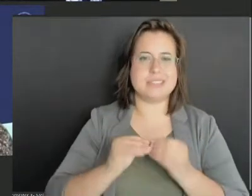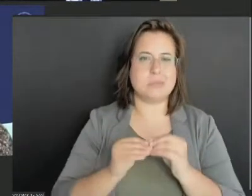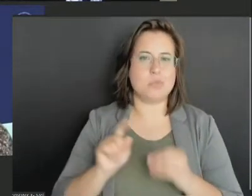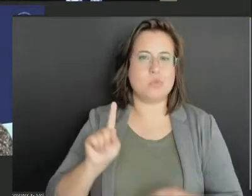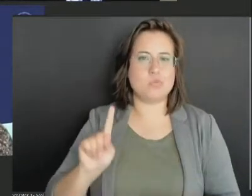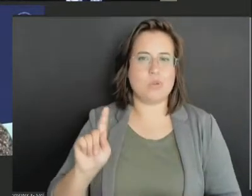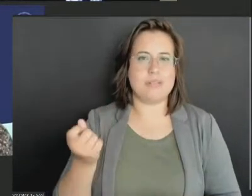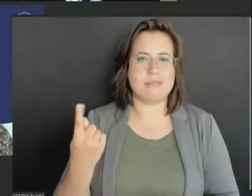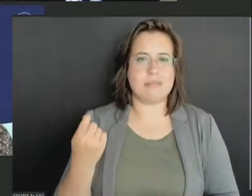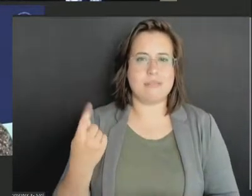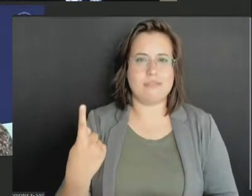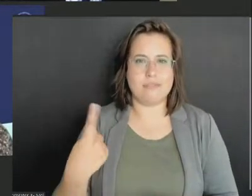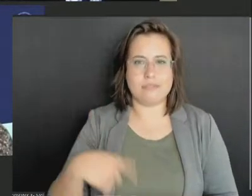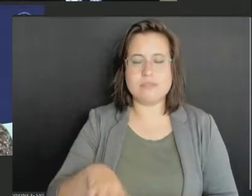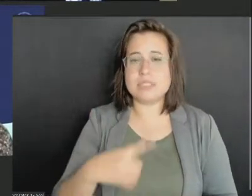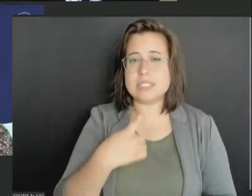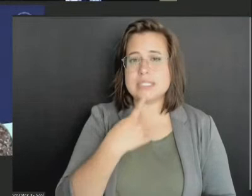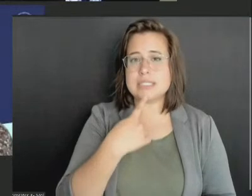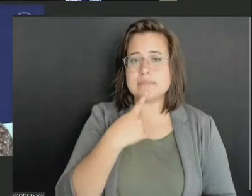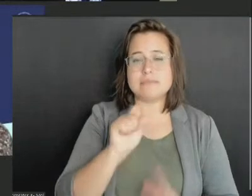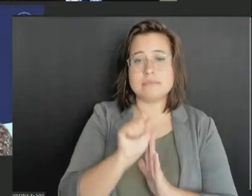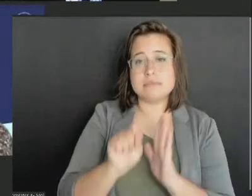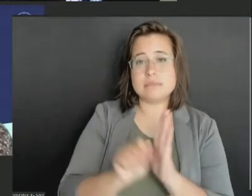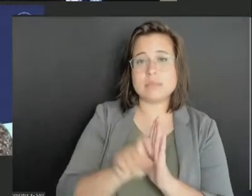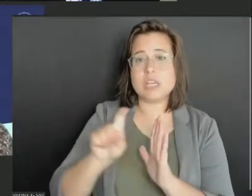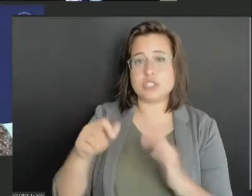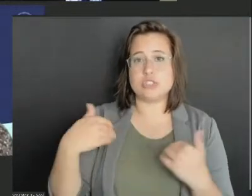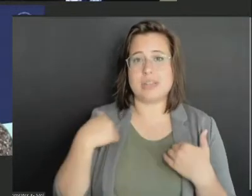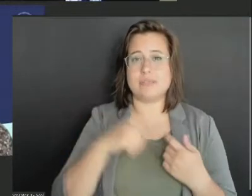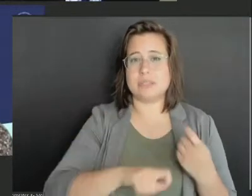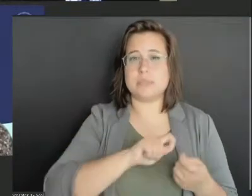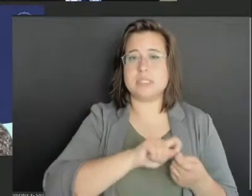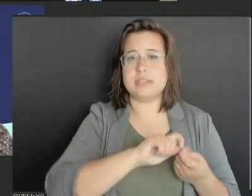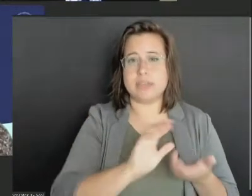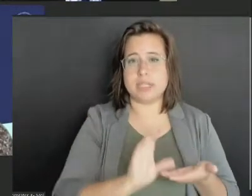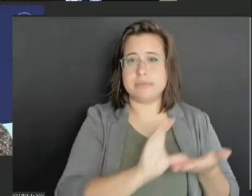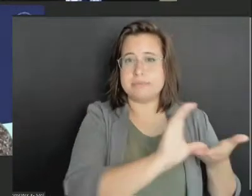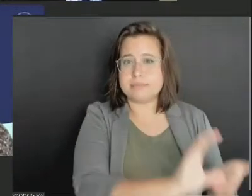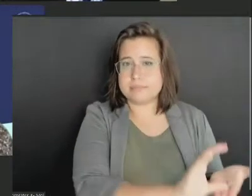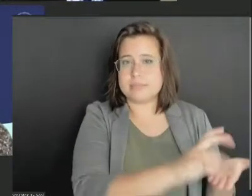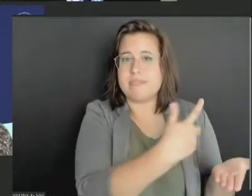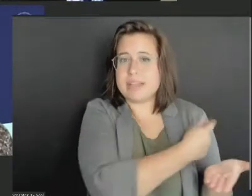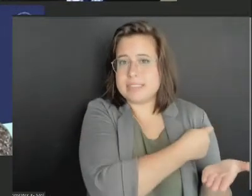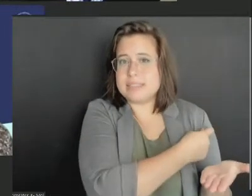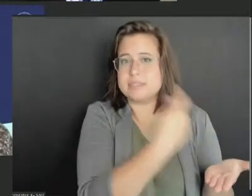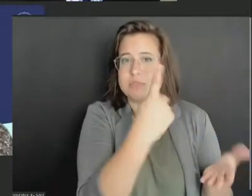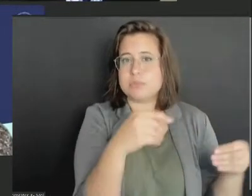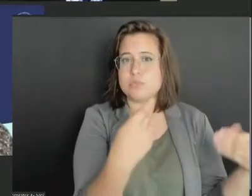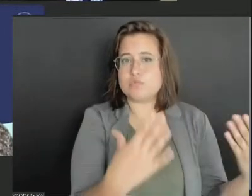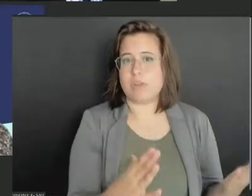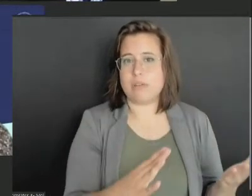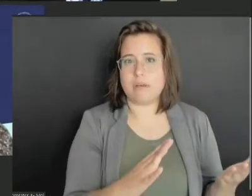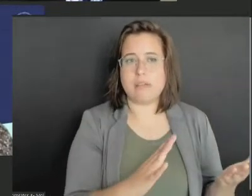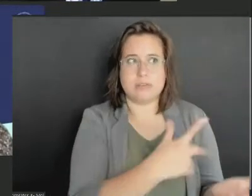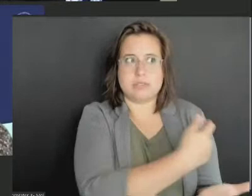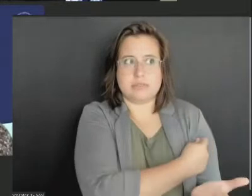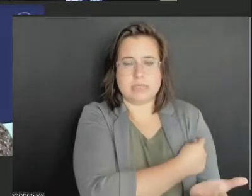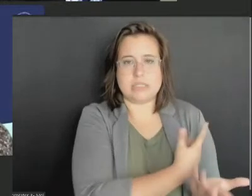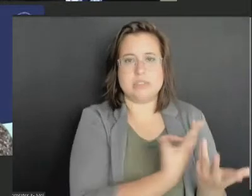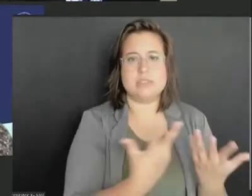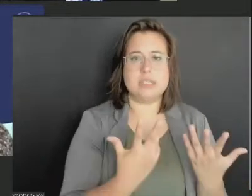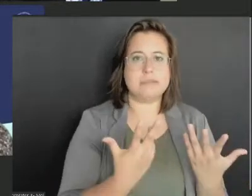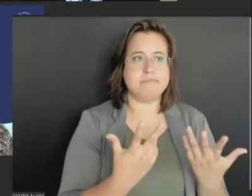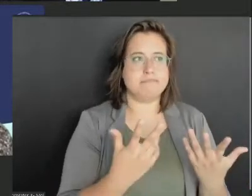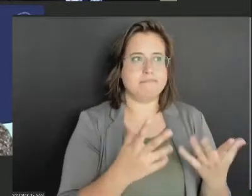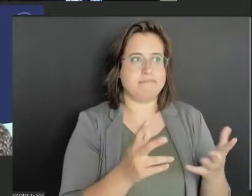It states simply, states should have set aside allotments of vaccines for providers to vaccinate hard to reach populations